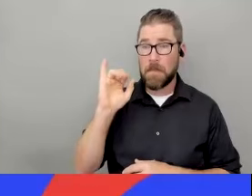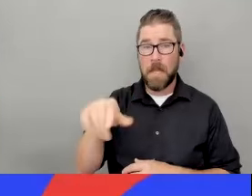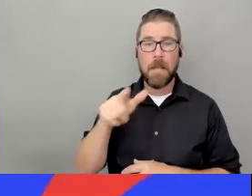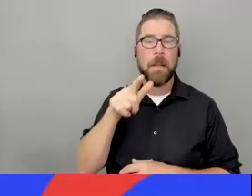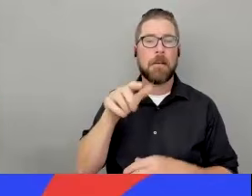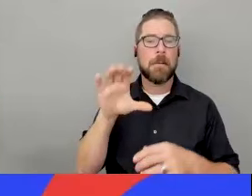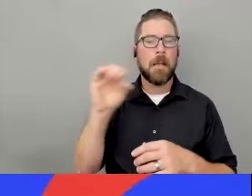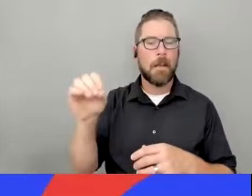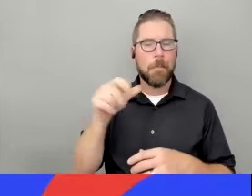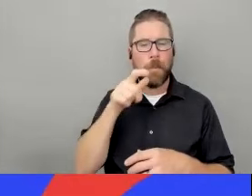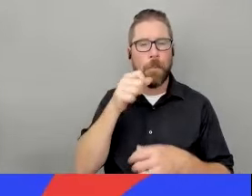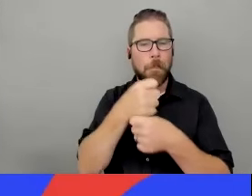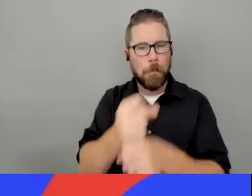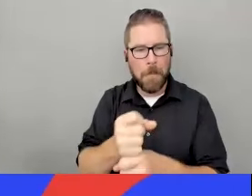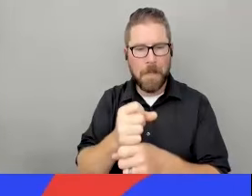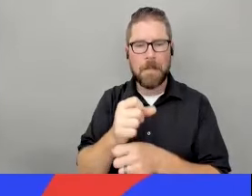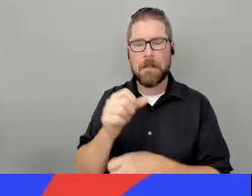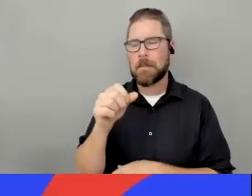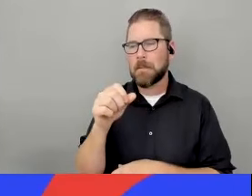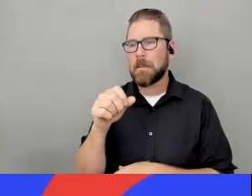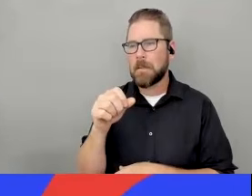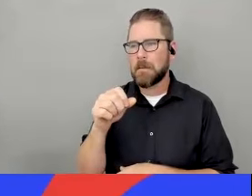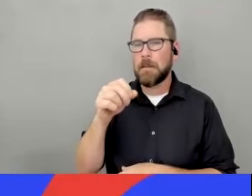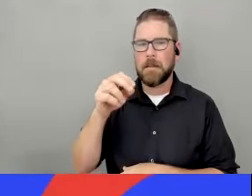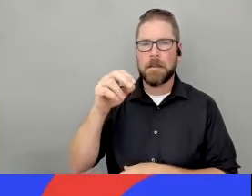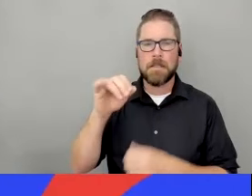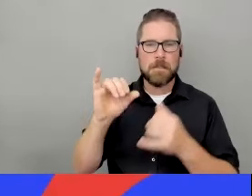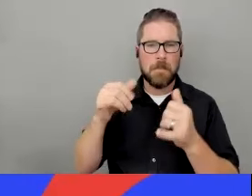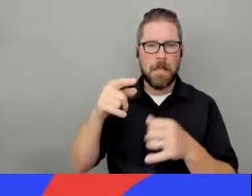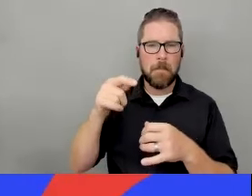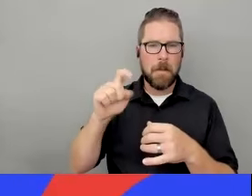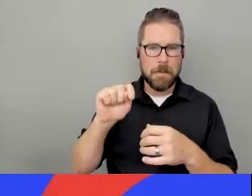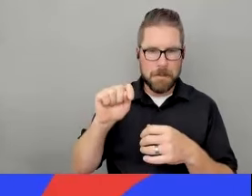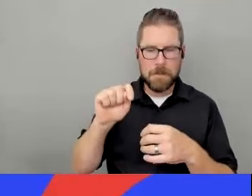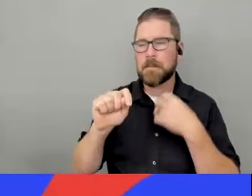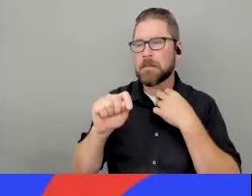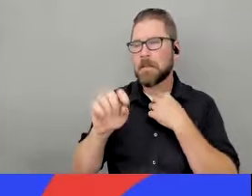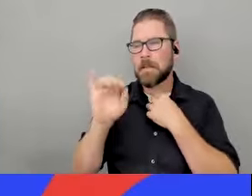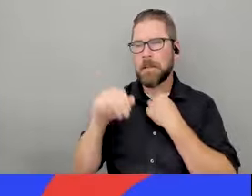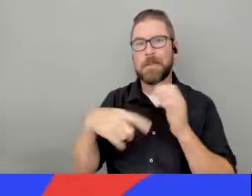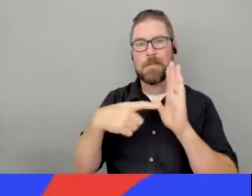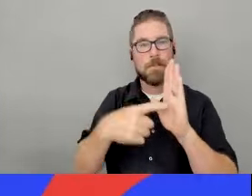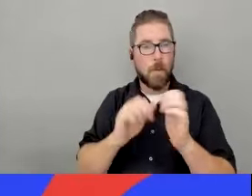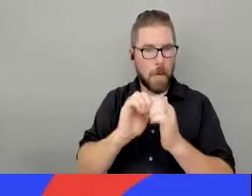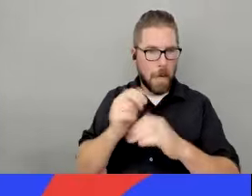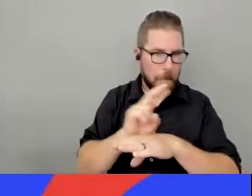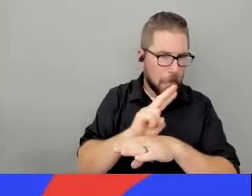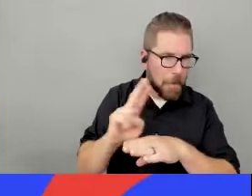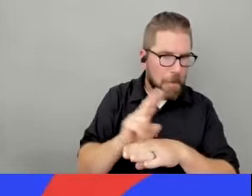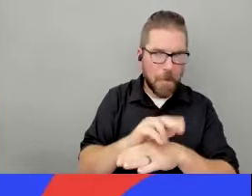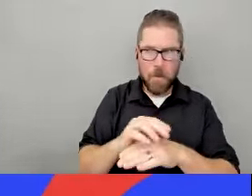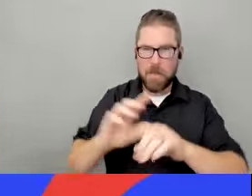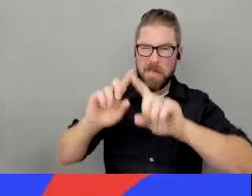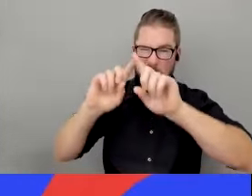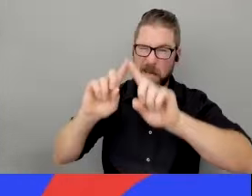is most exciting is they have lots of training videos, how to use their product, what are different things you can do. Remember, I've only showed you the tip of